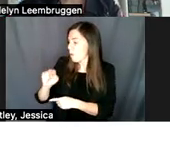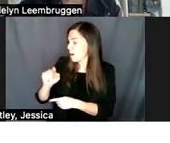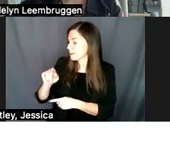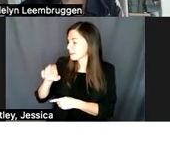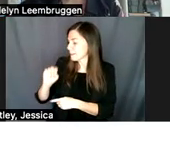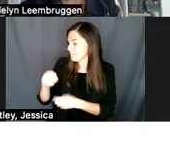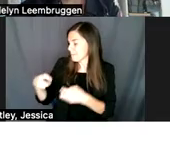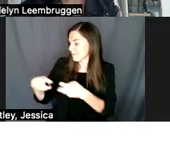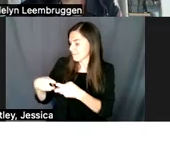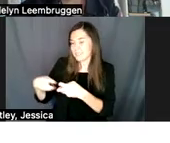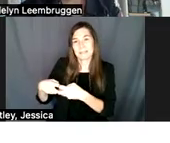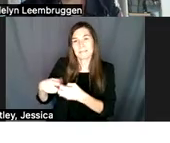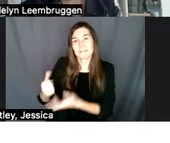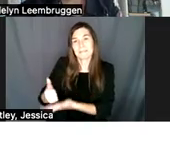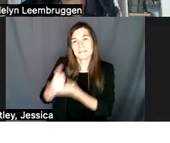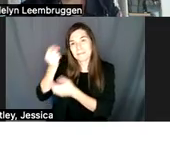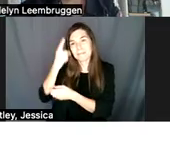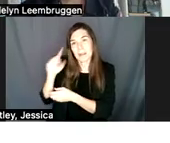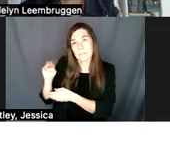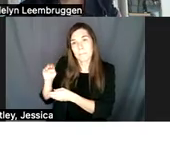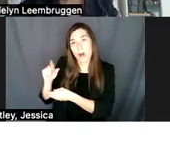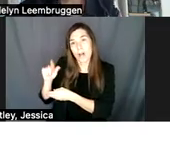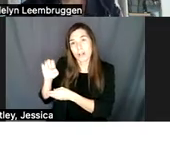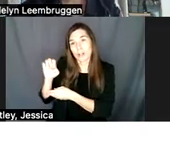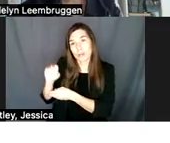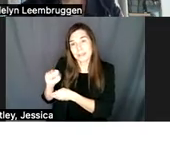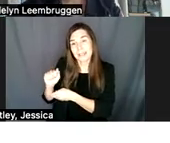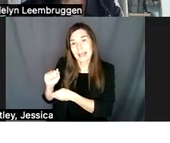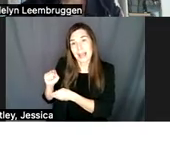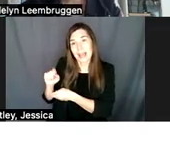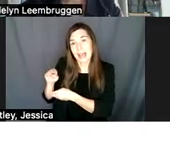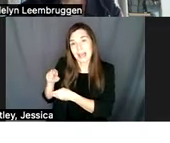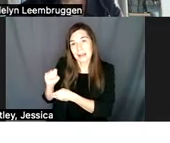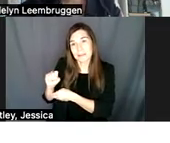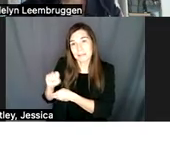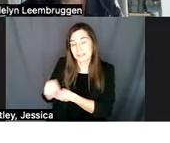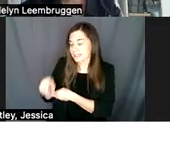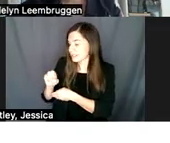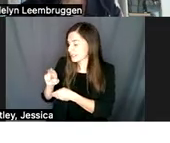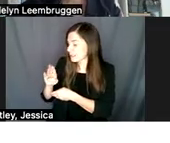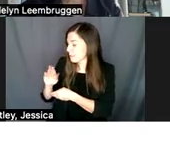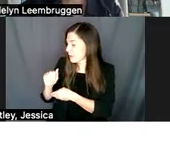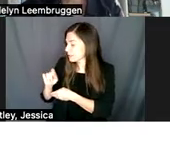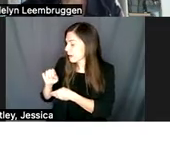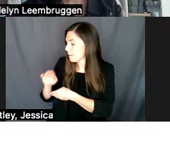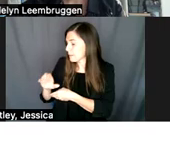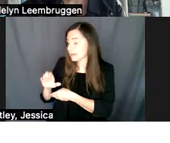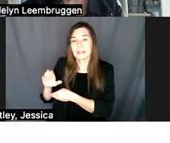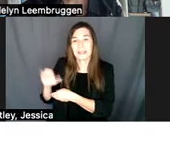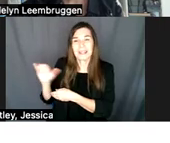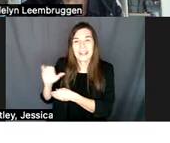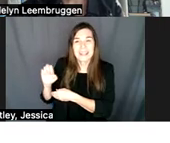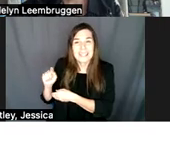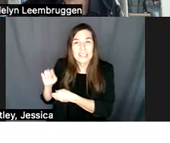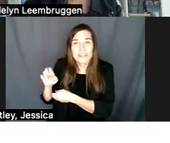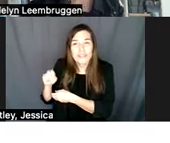how we understand molecules and atoms and subatomic particles like electrons and quarks. So